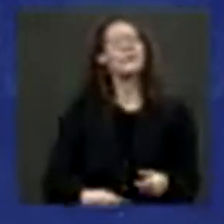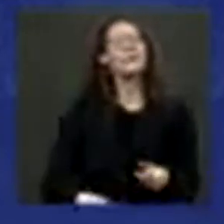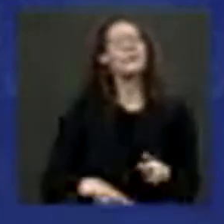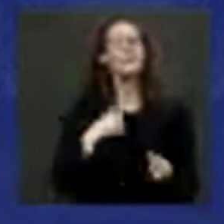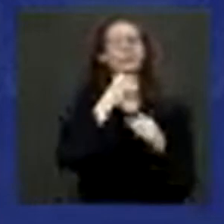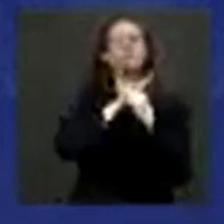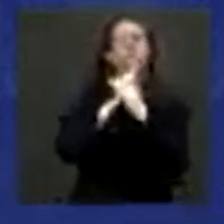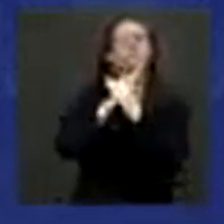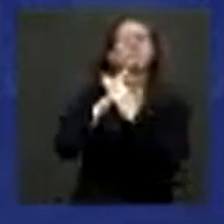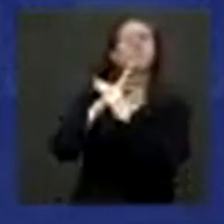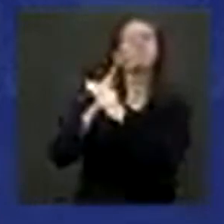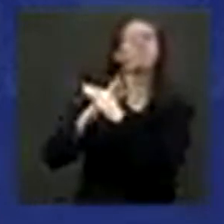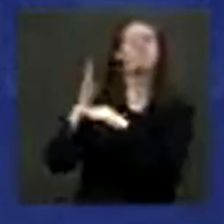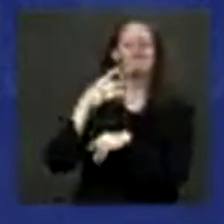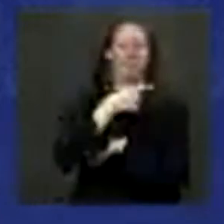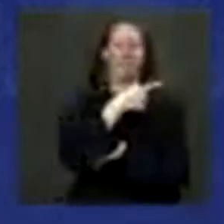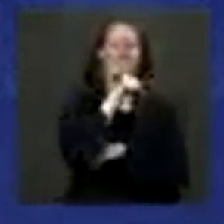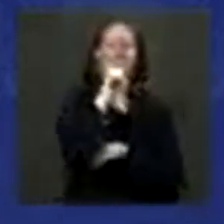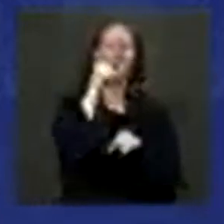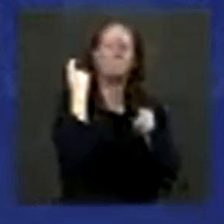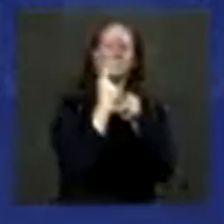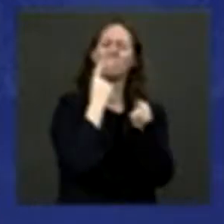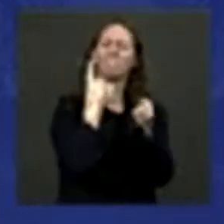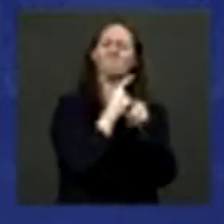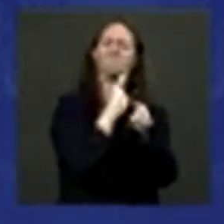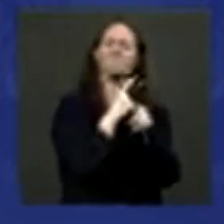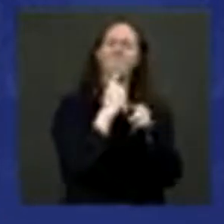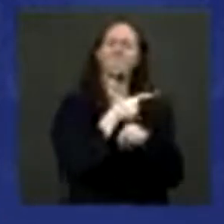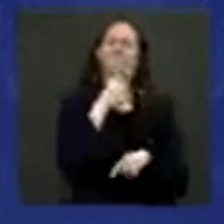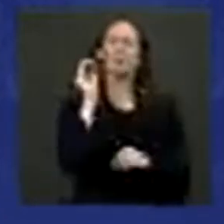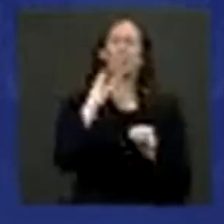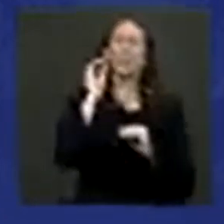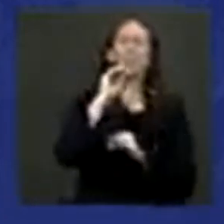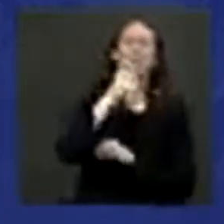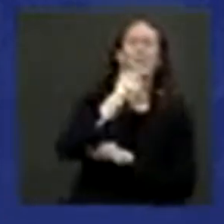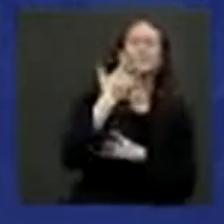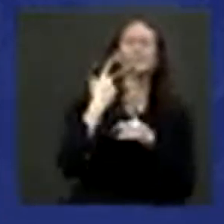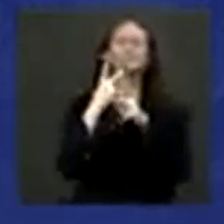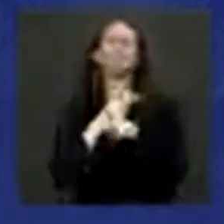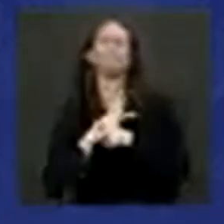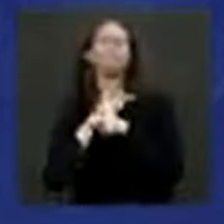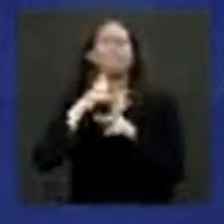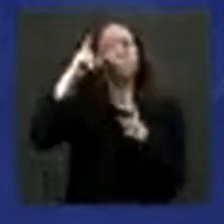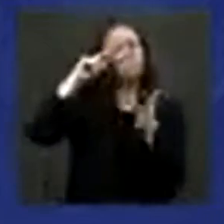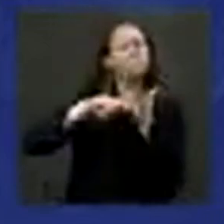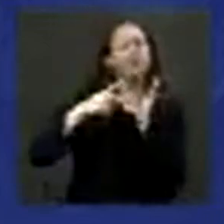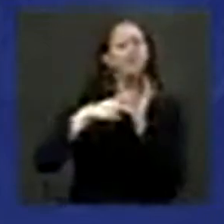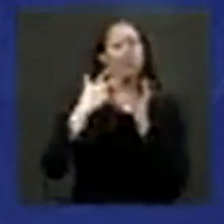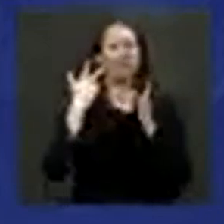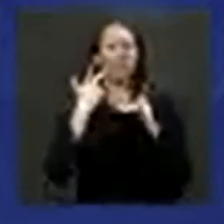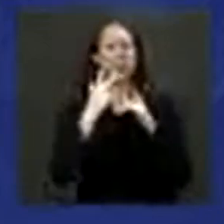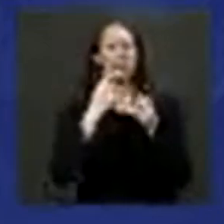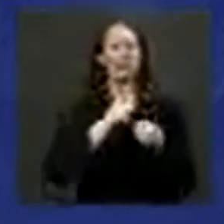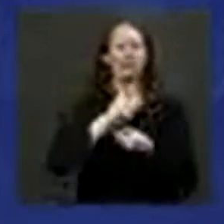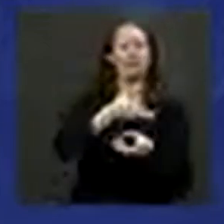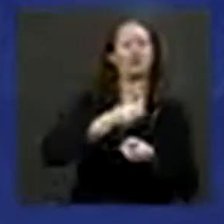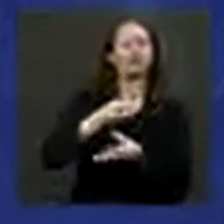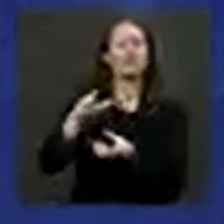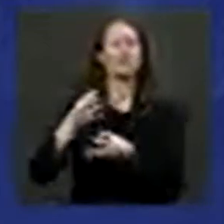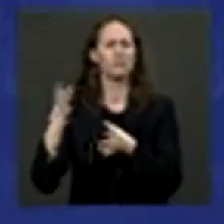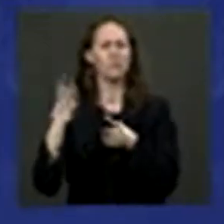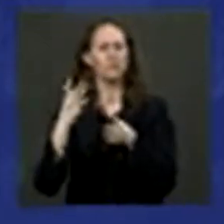irresponsibility knows absolutely no bounds, especially as we're clawing our way out of this